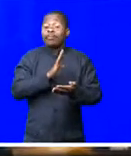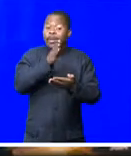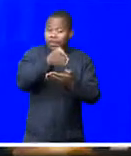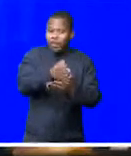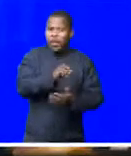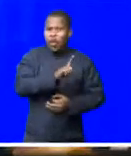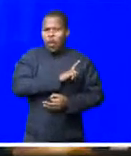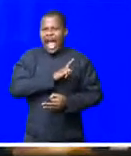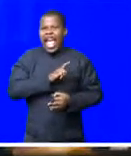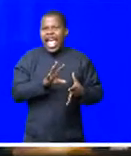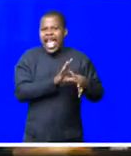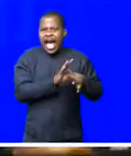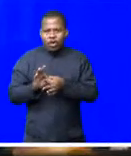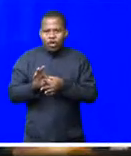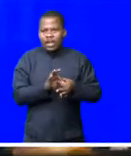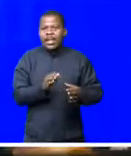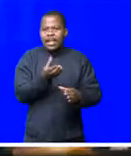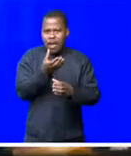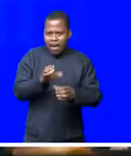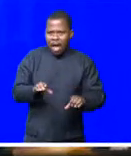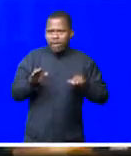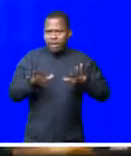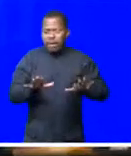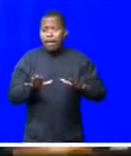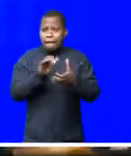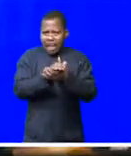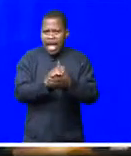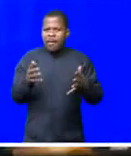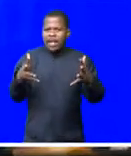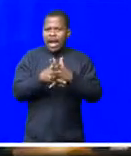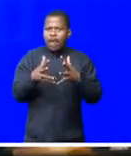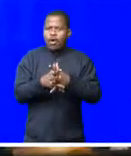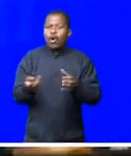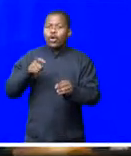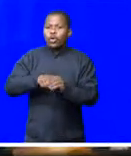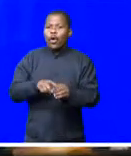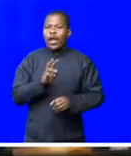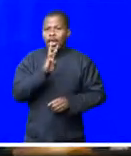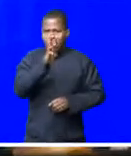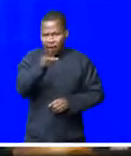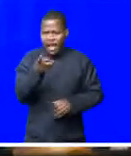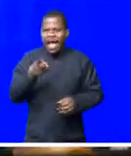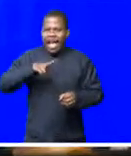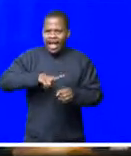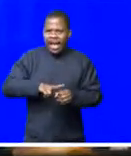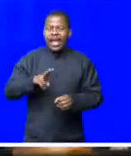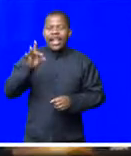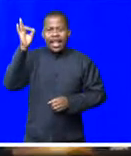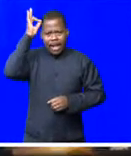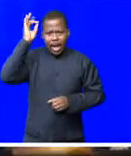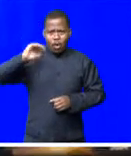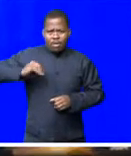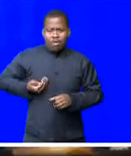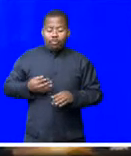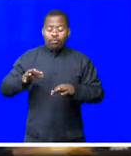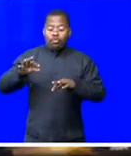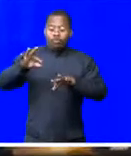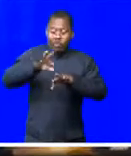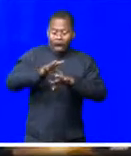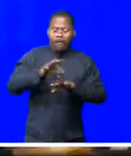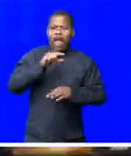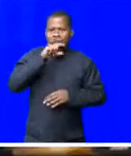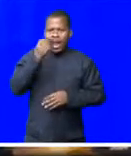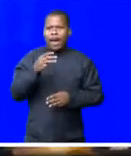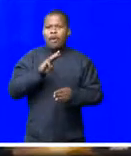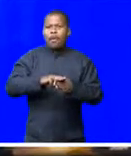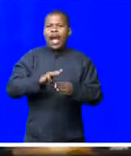kuyawungenela umhlangano wemave ladlana nemangisi iCommonwealth. Ekufikeni kwayo ingonyama even le Rwanda isingethwe inkosikati Makela